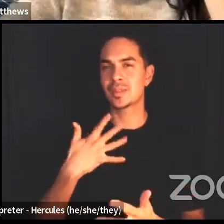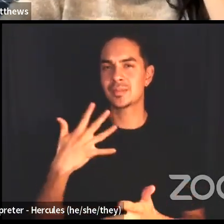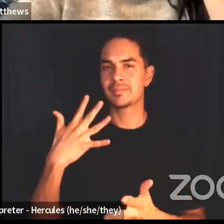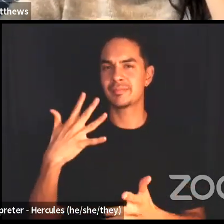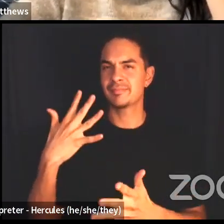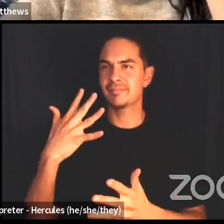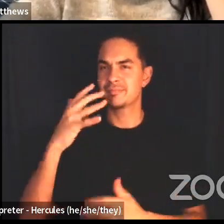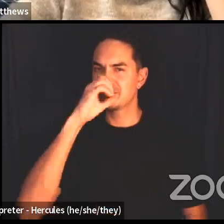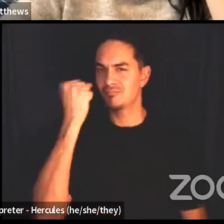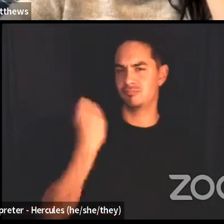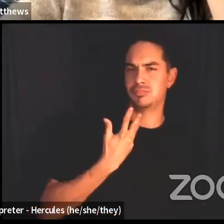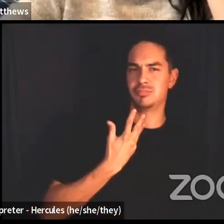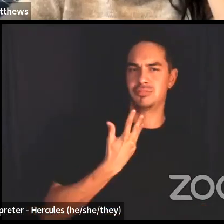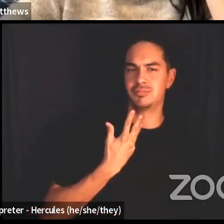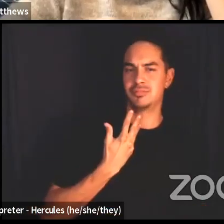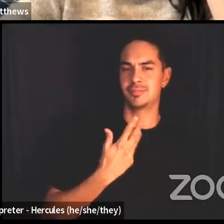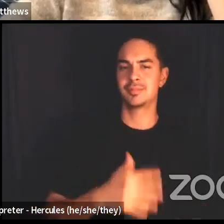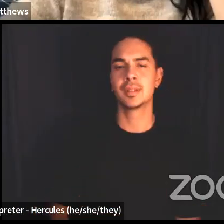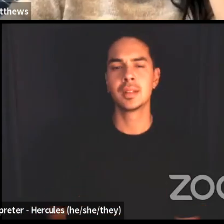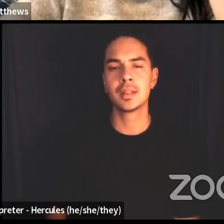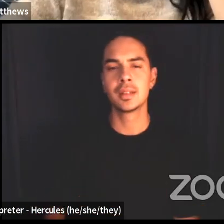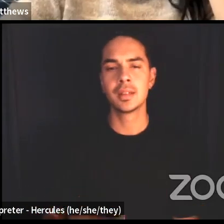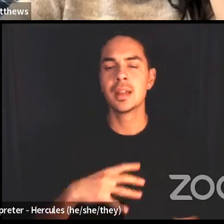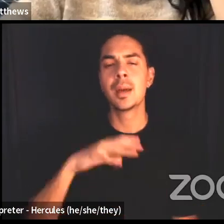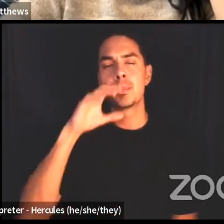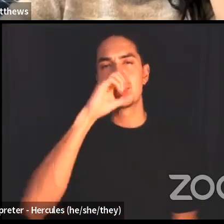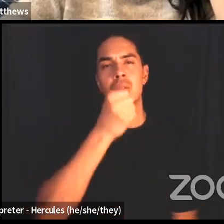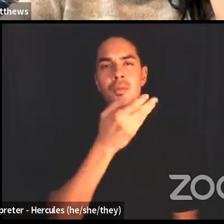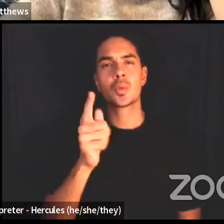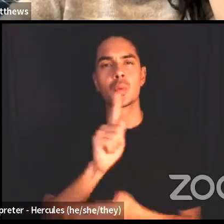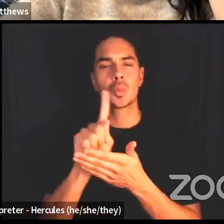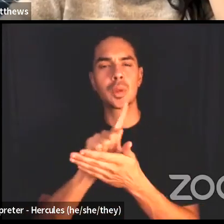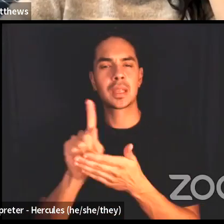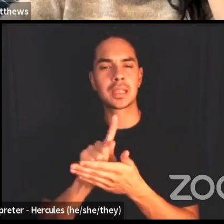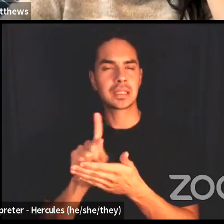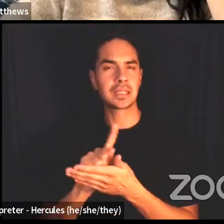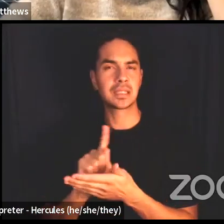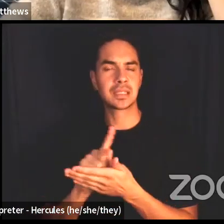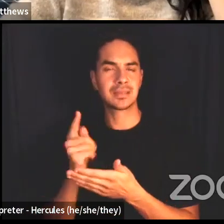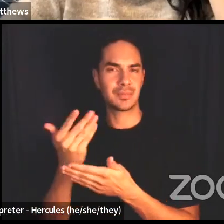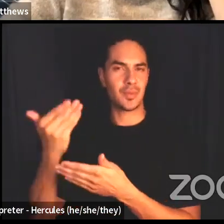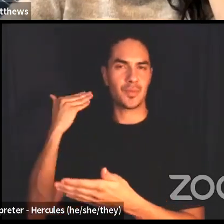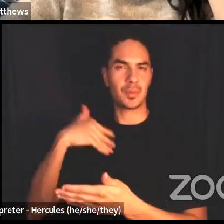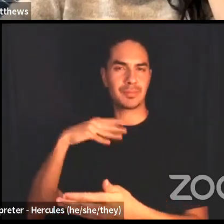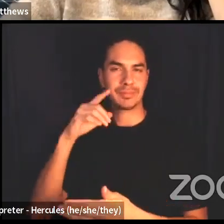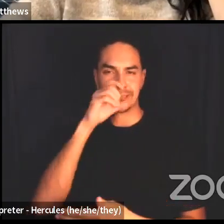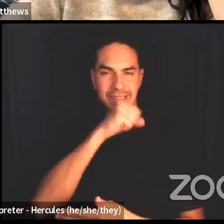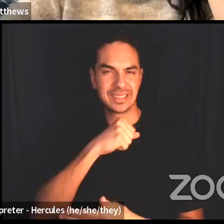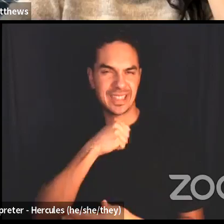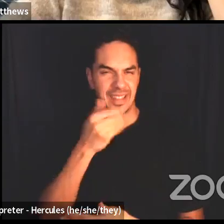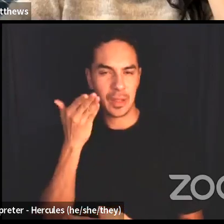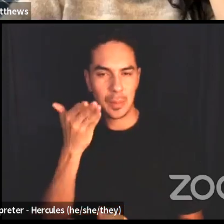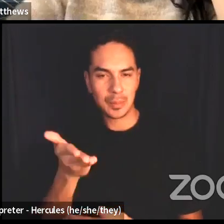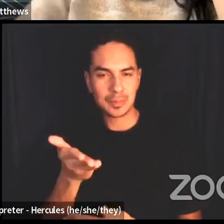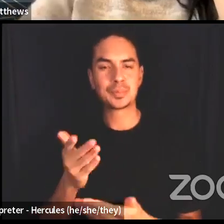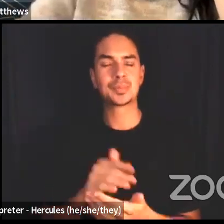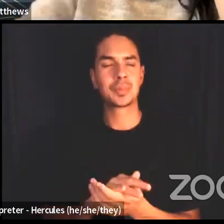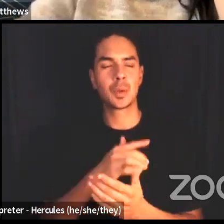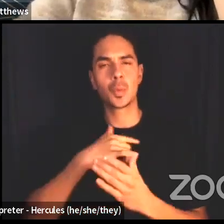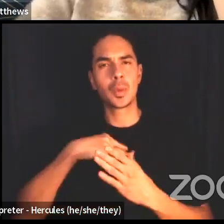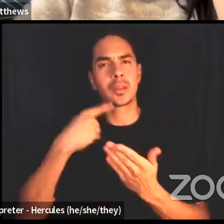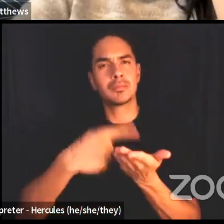I missed a couple of weeks there too where there had been some conversations about, you know, there are those